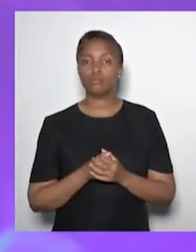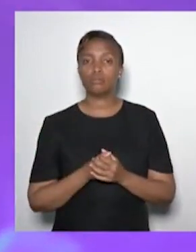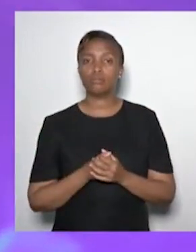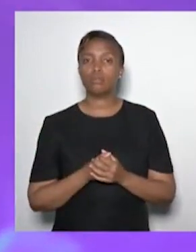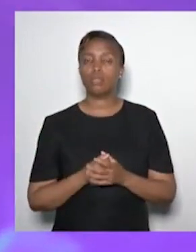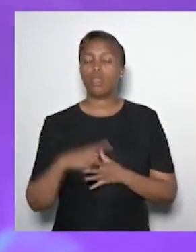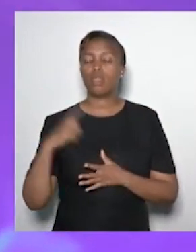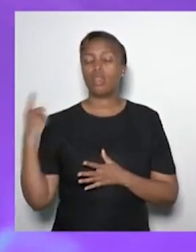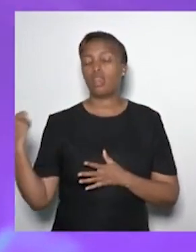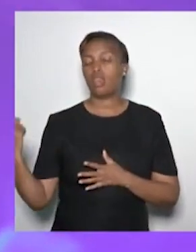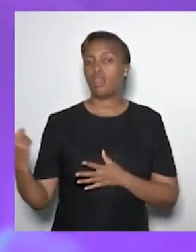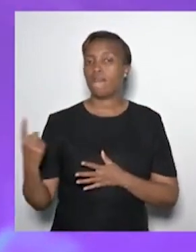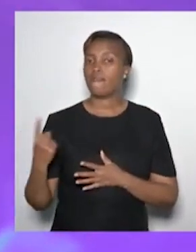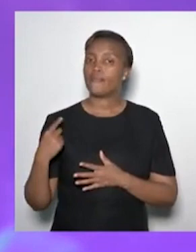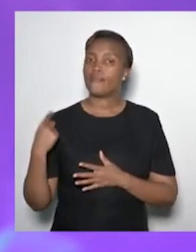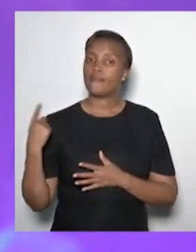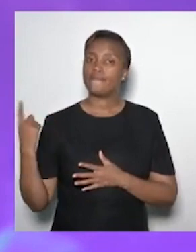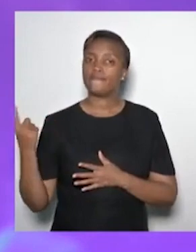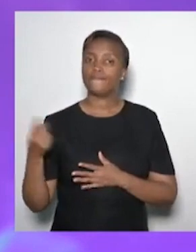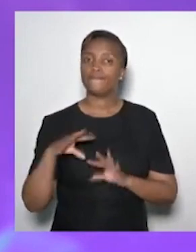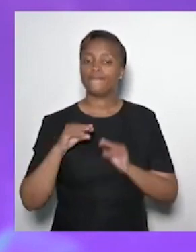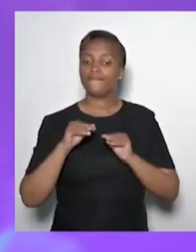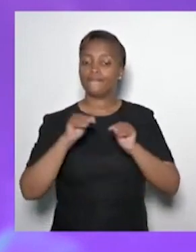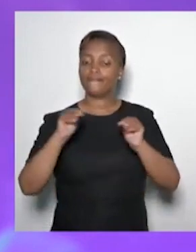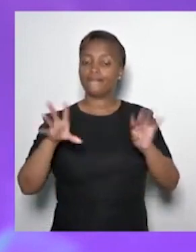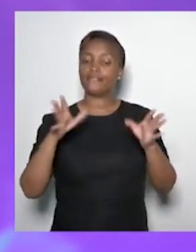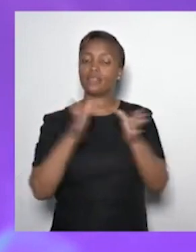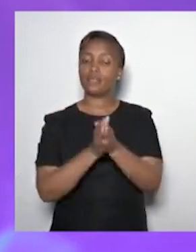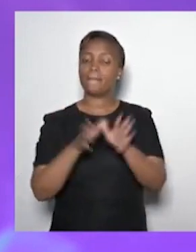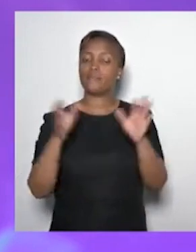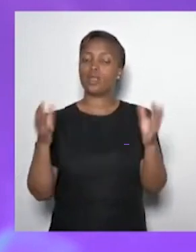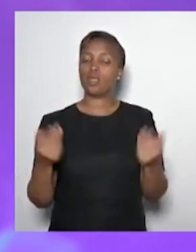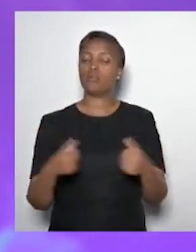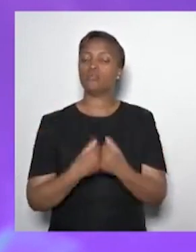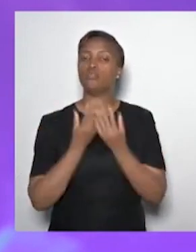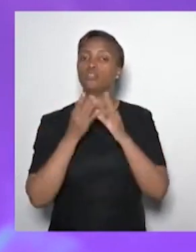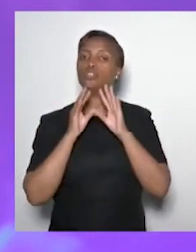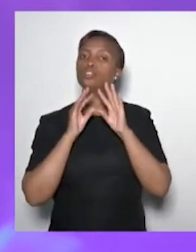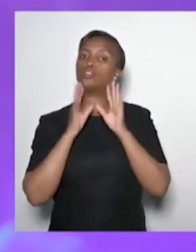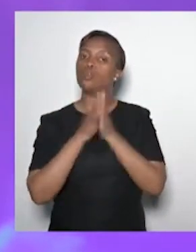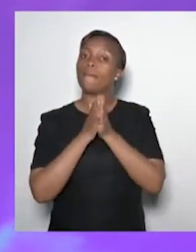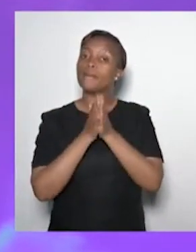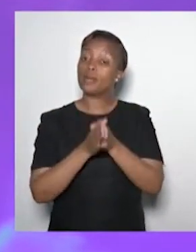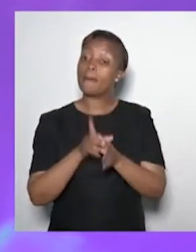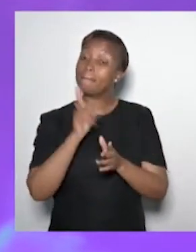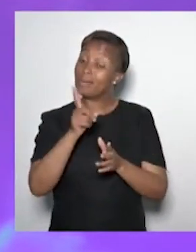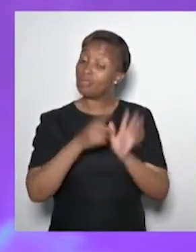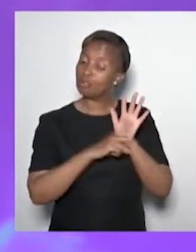not only did they teach us to pray and challenge us to pray, they showed us how to pray.